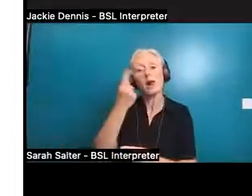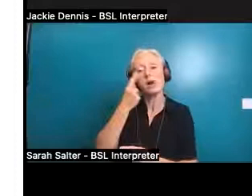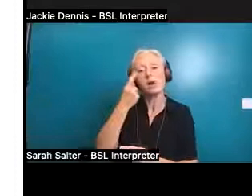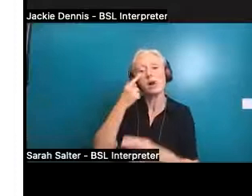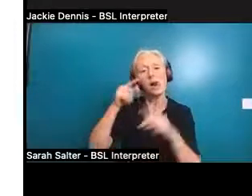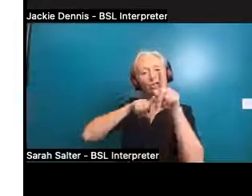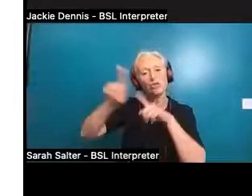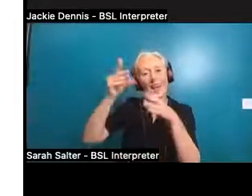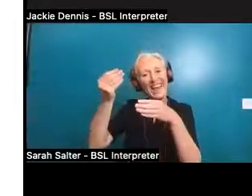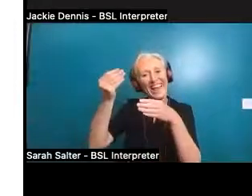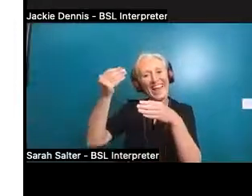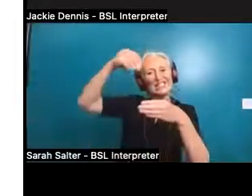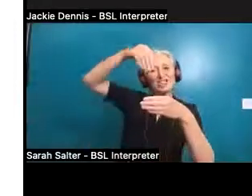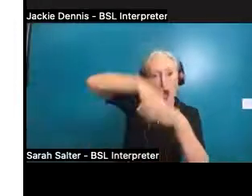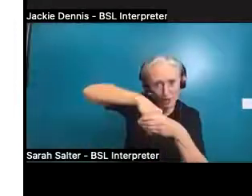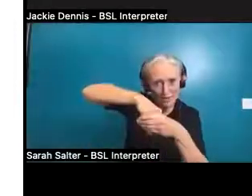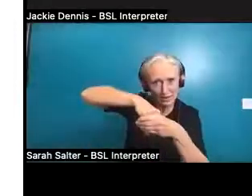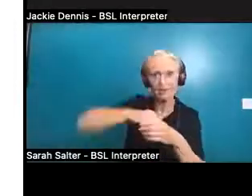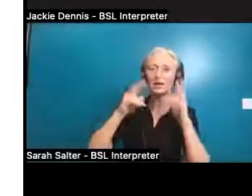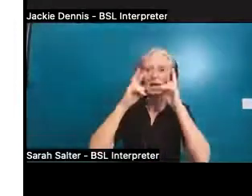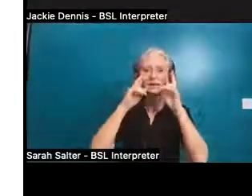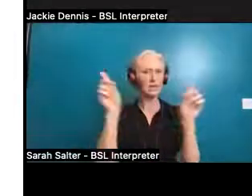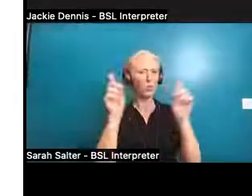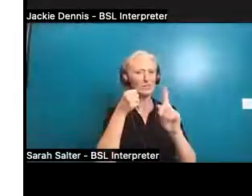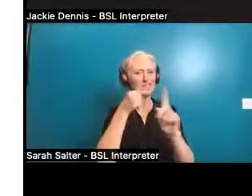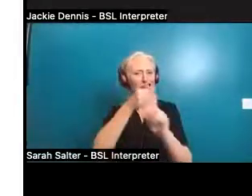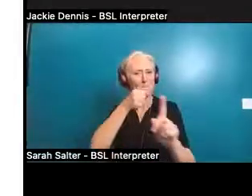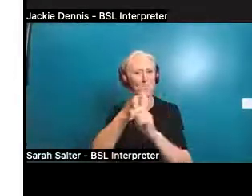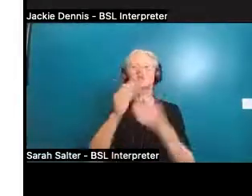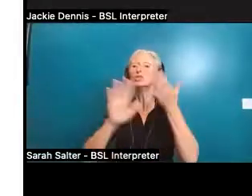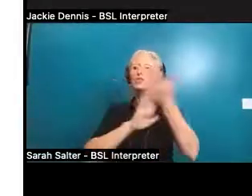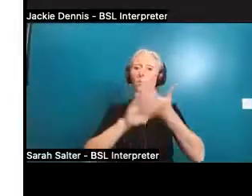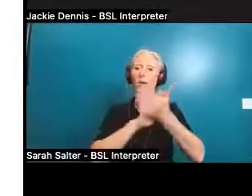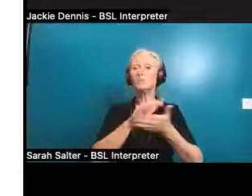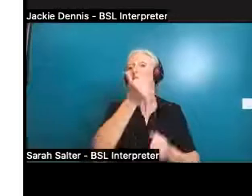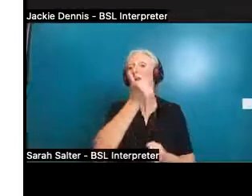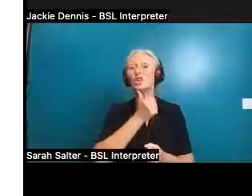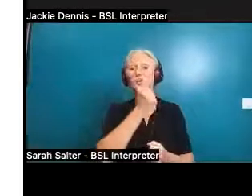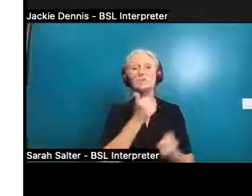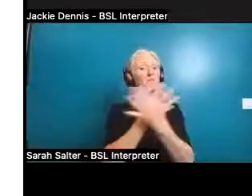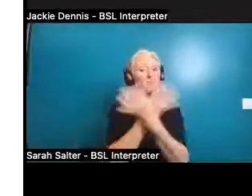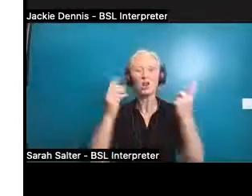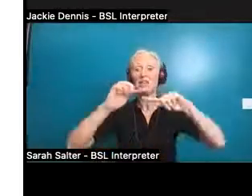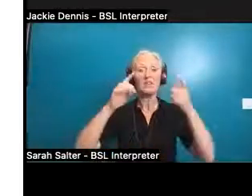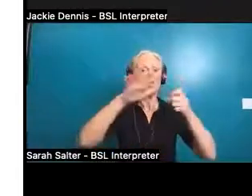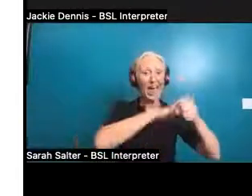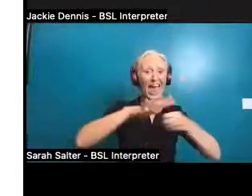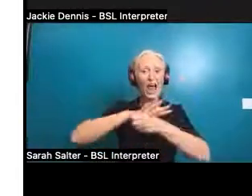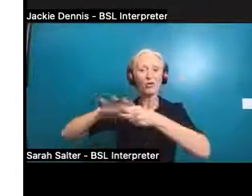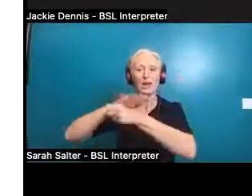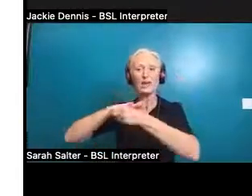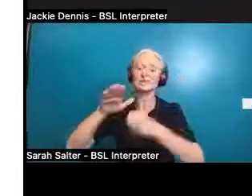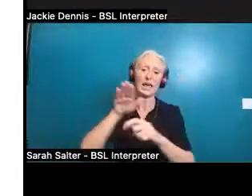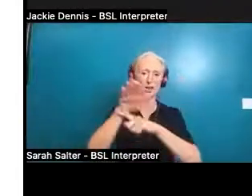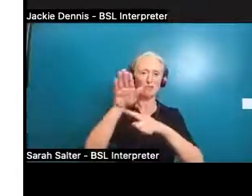on similar disease models. So it's highly applicable in the future. It's got great potential in view of